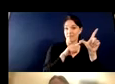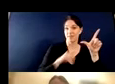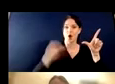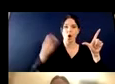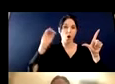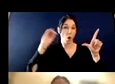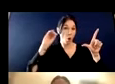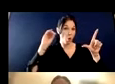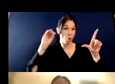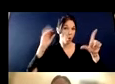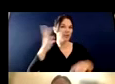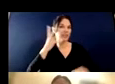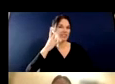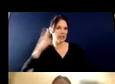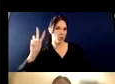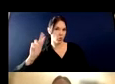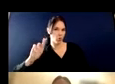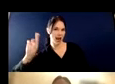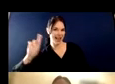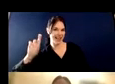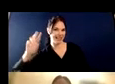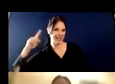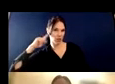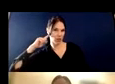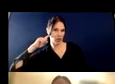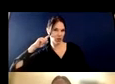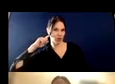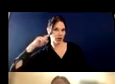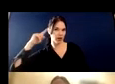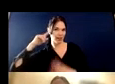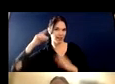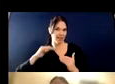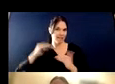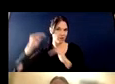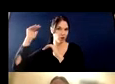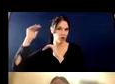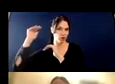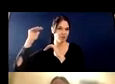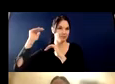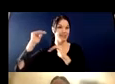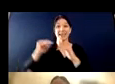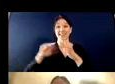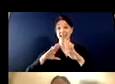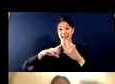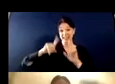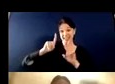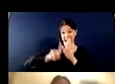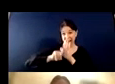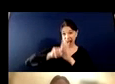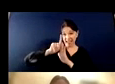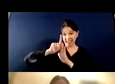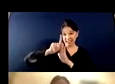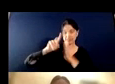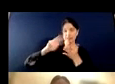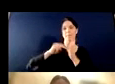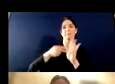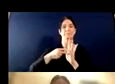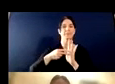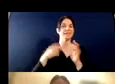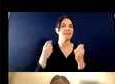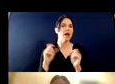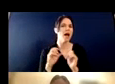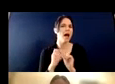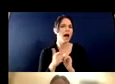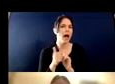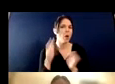ear. The height of these symbols on the audiogram indicate how loud sound needed to be for your child